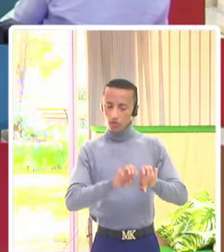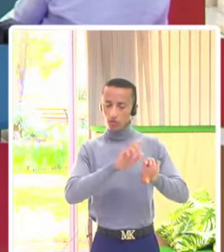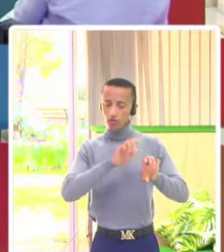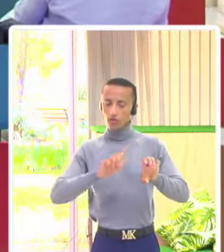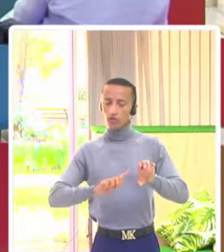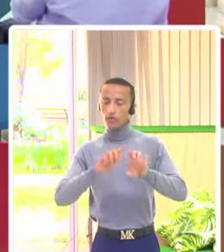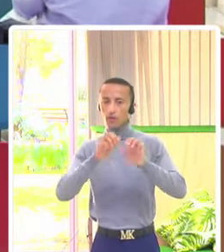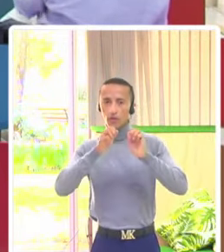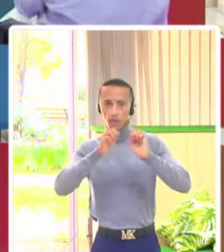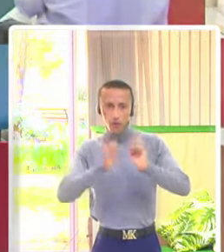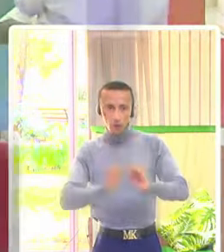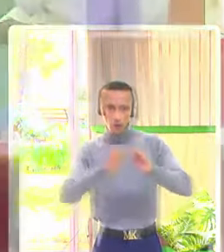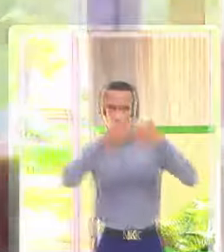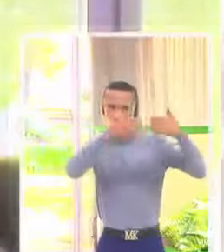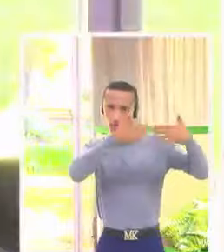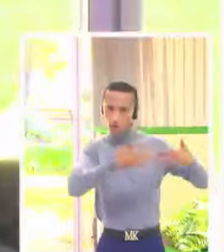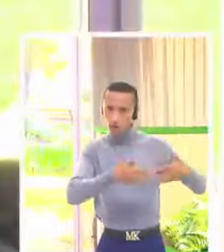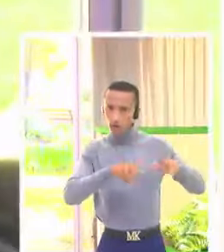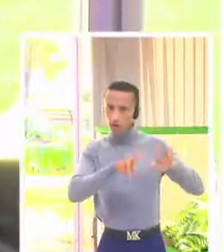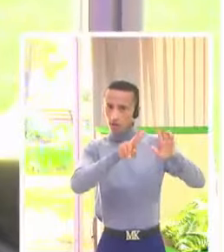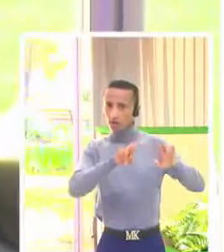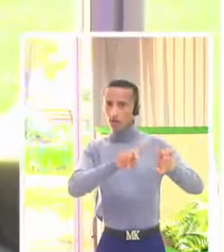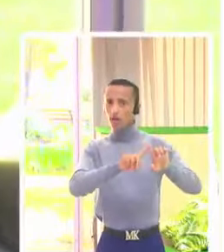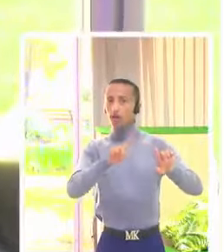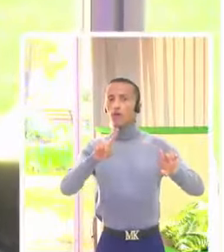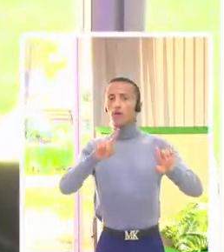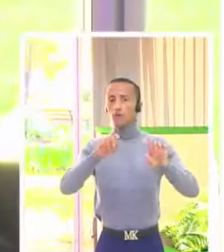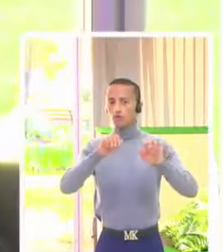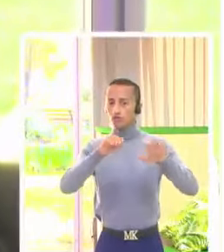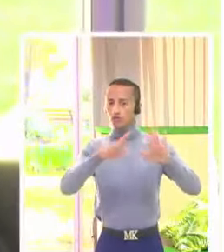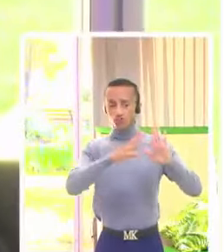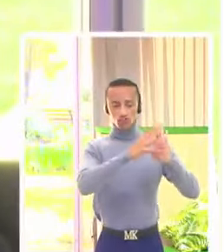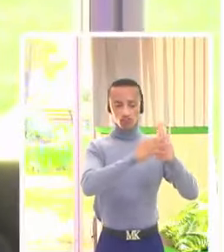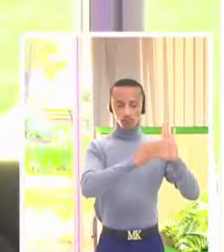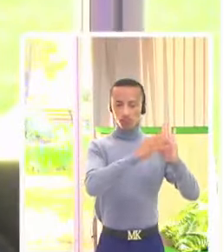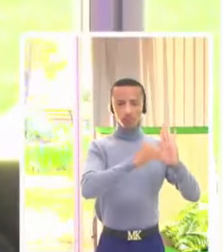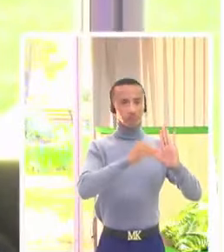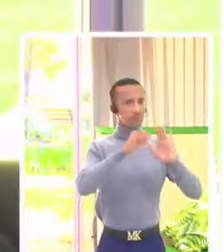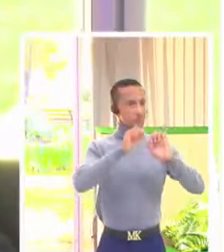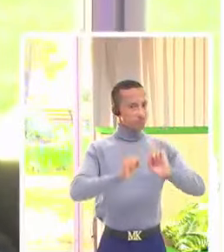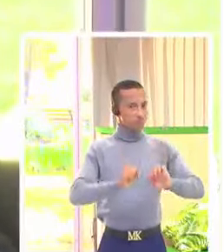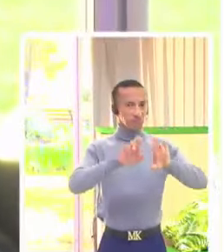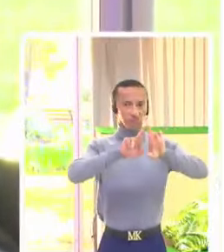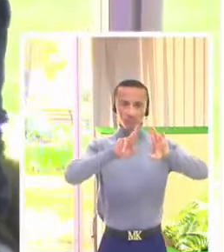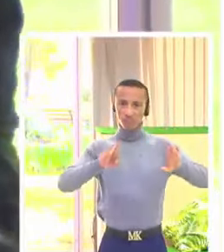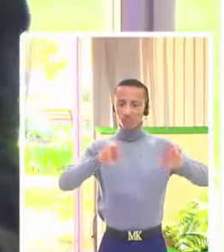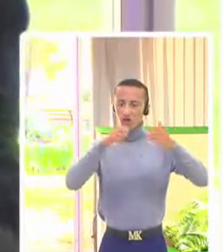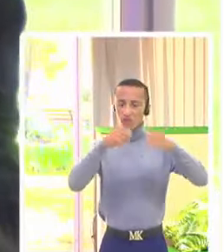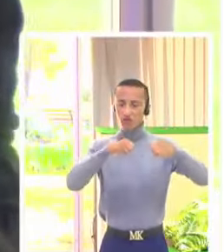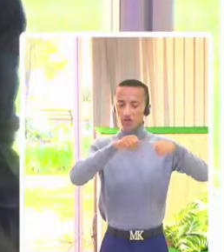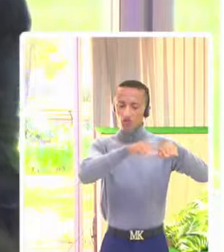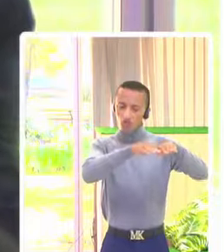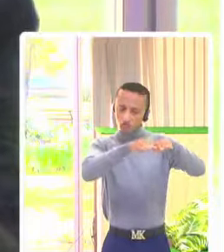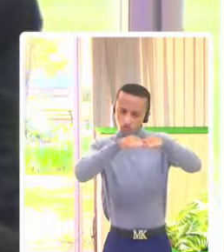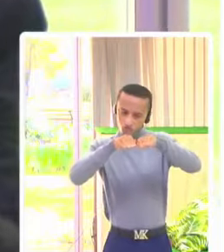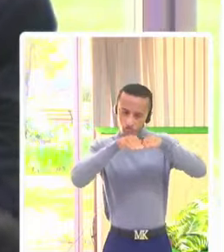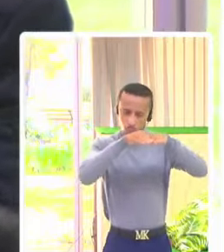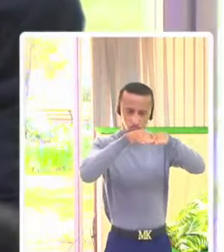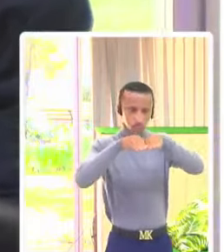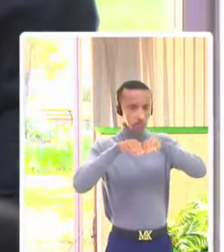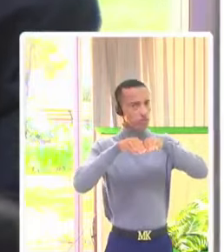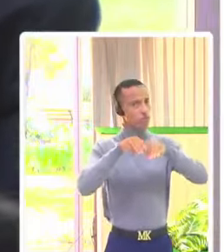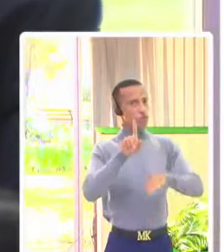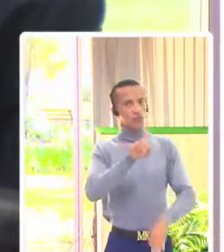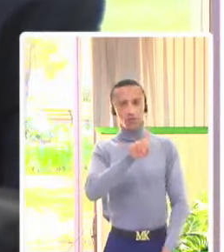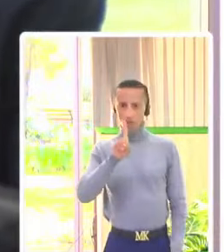it, the models can be different. It doesn't have to be the same model. The principles are the